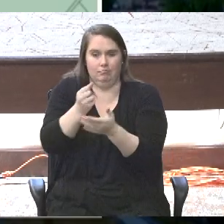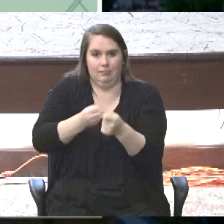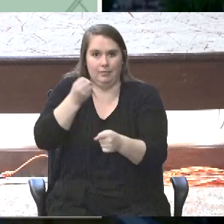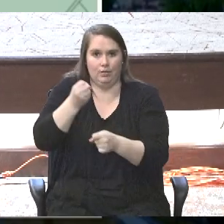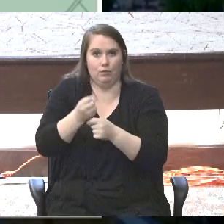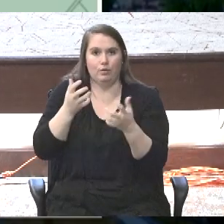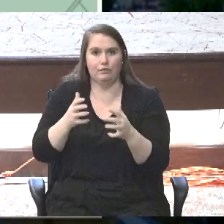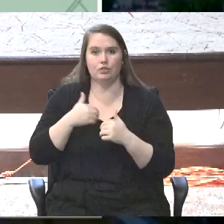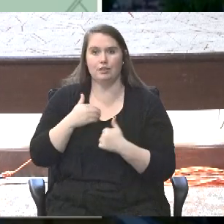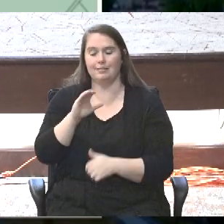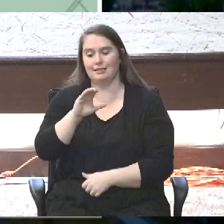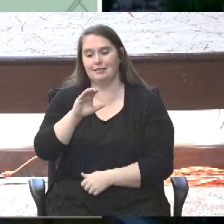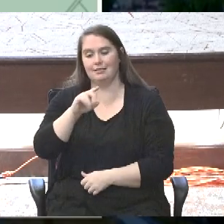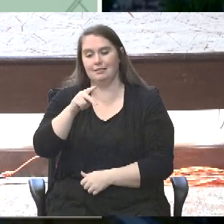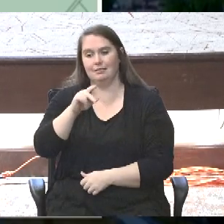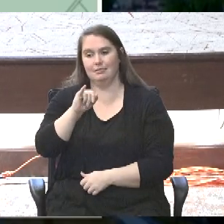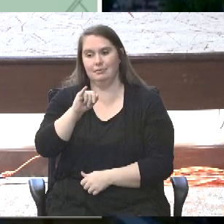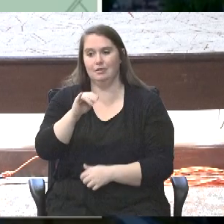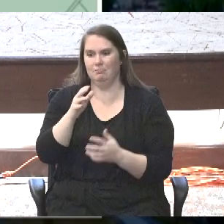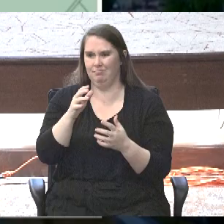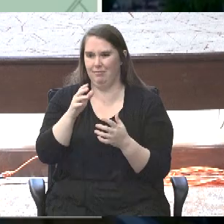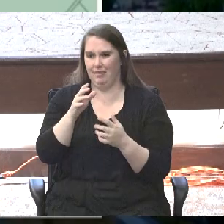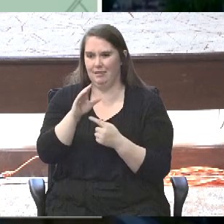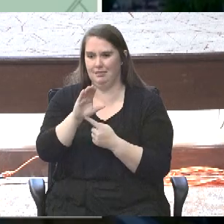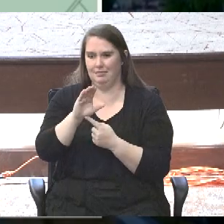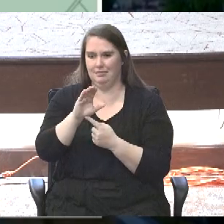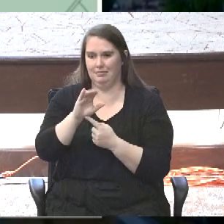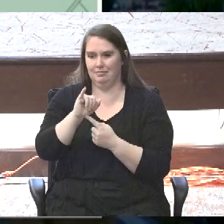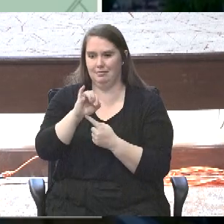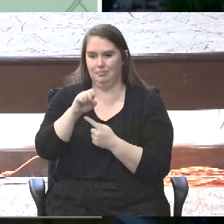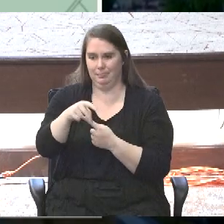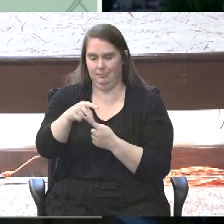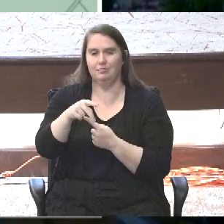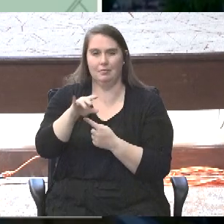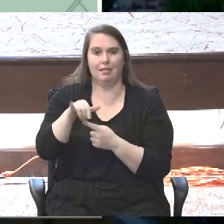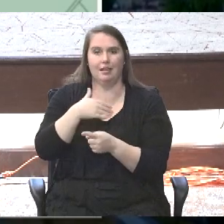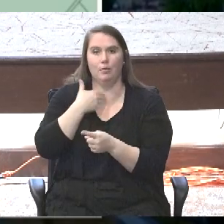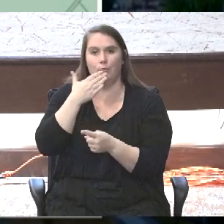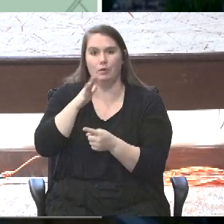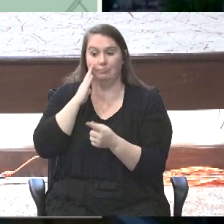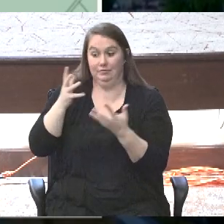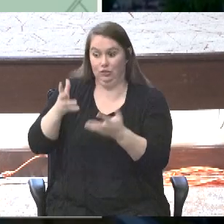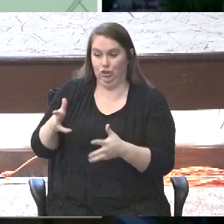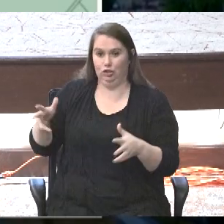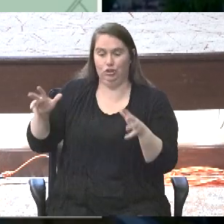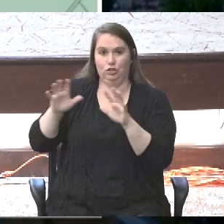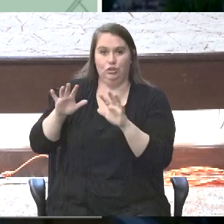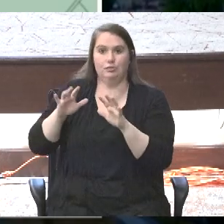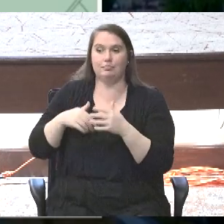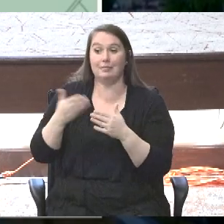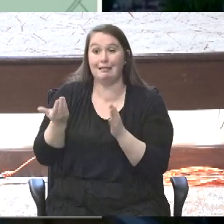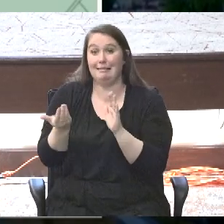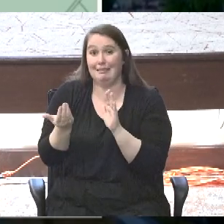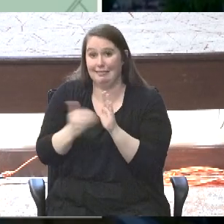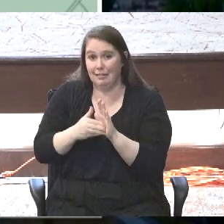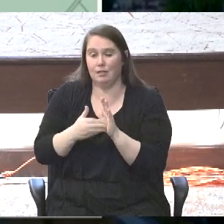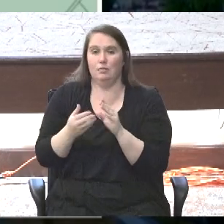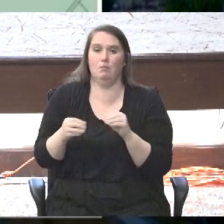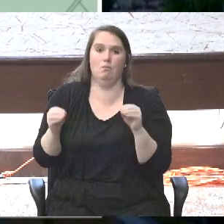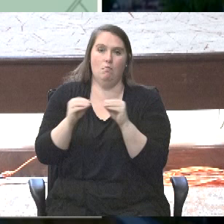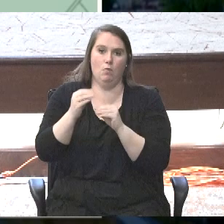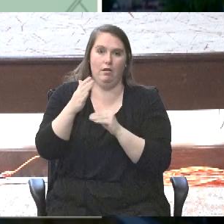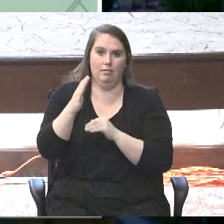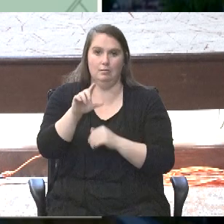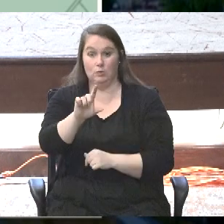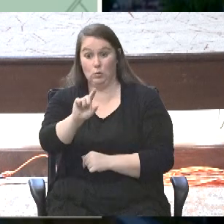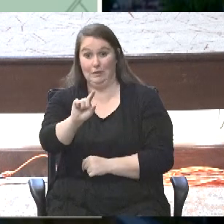CIP approved in the next month or so, these are the streets that will be improved in District 2. Again, more than 20 segments throughout